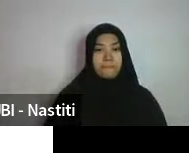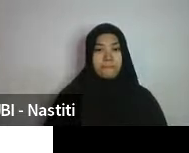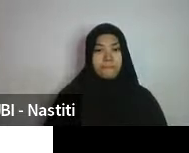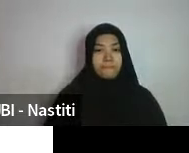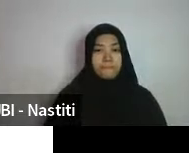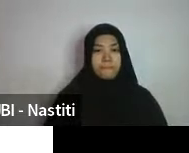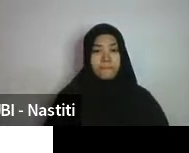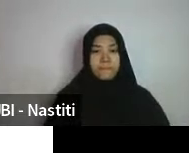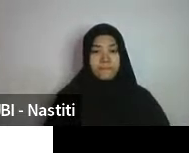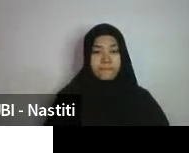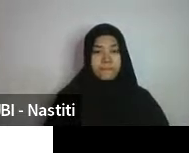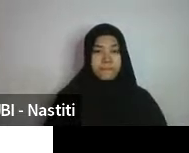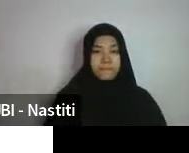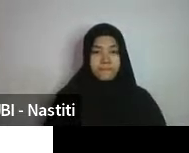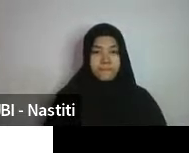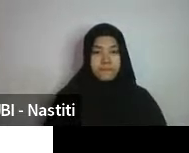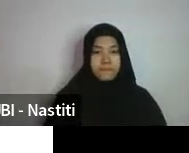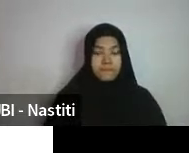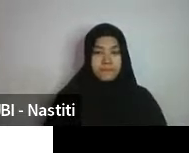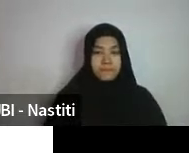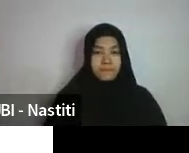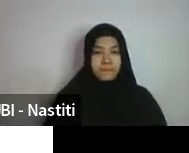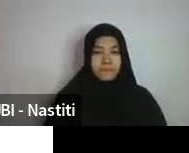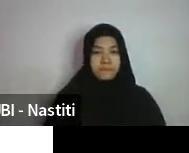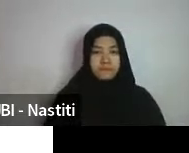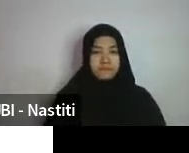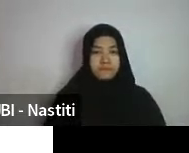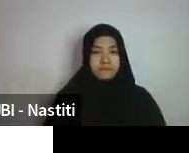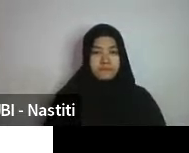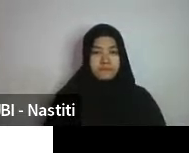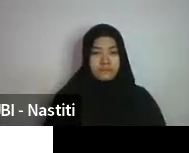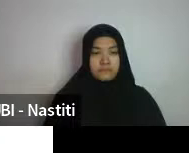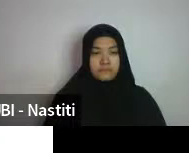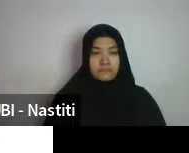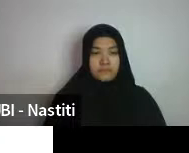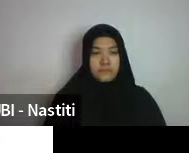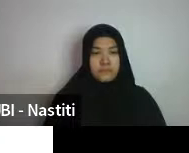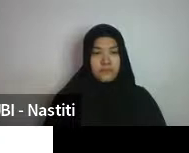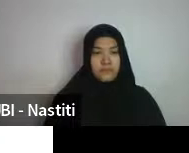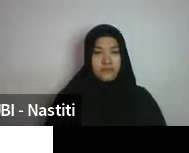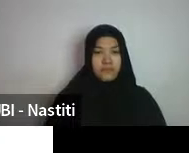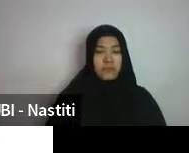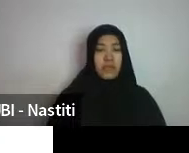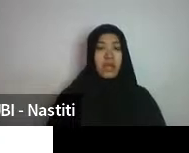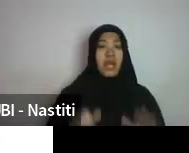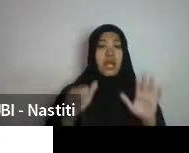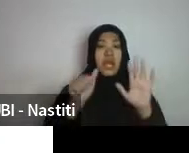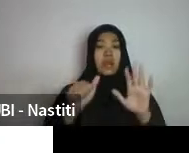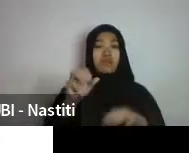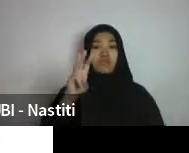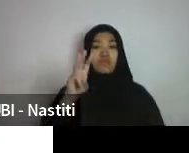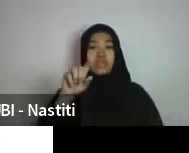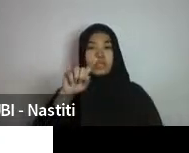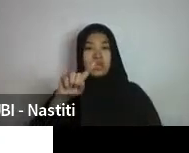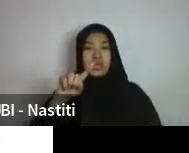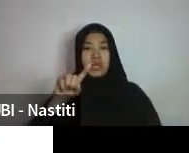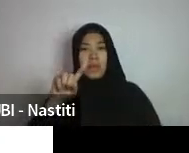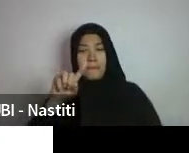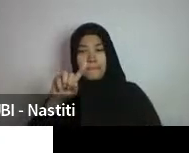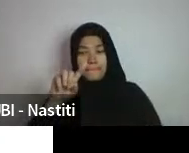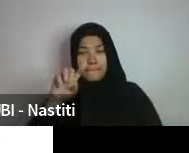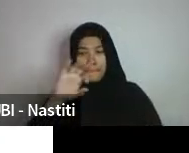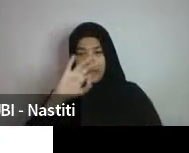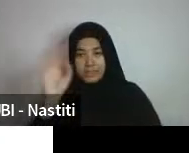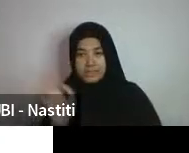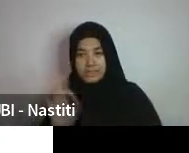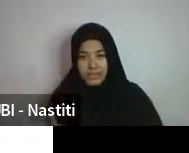were for recognising when a patient may have a mental disorder, understanding potential adverse